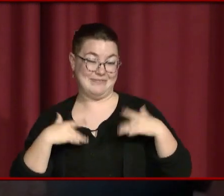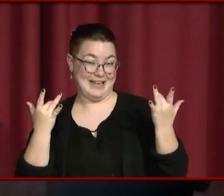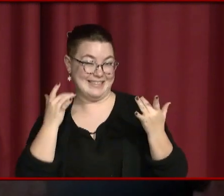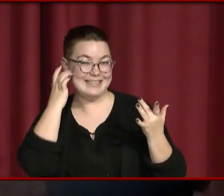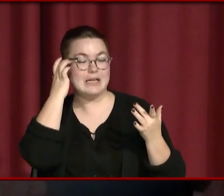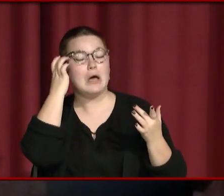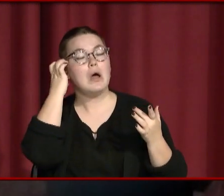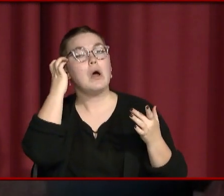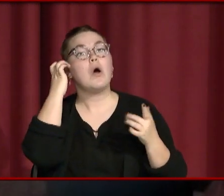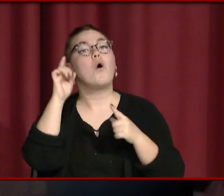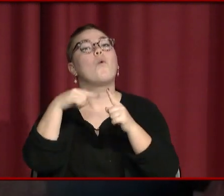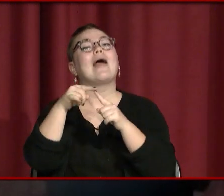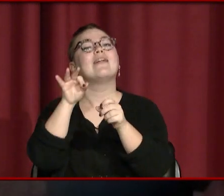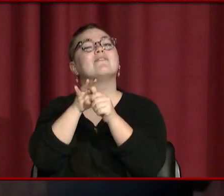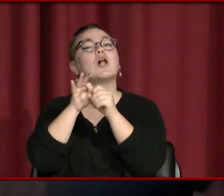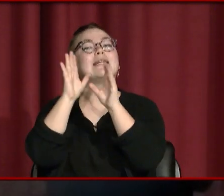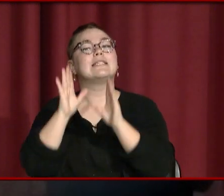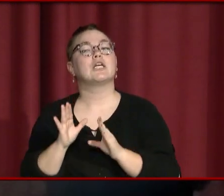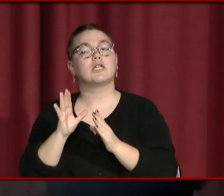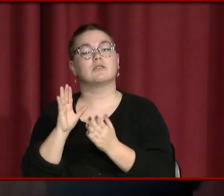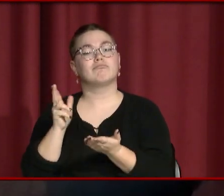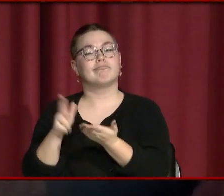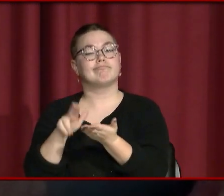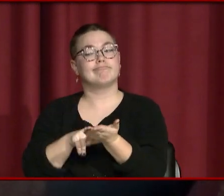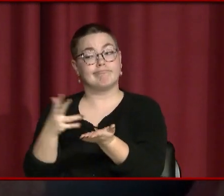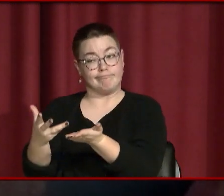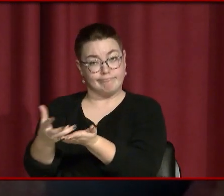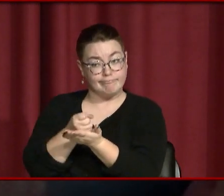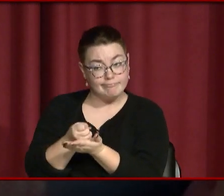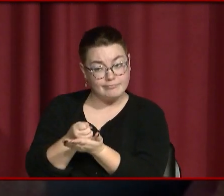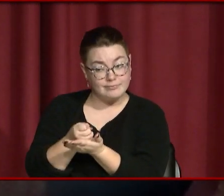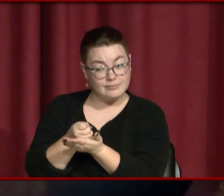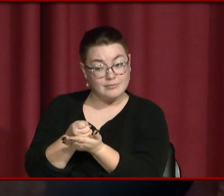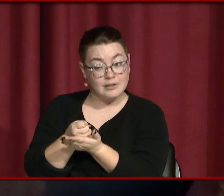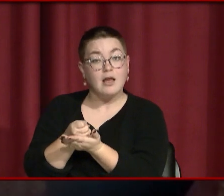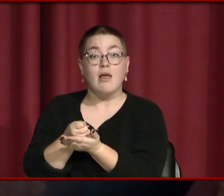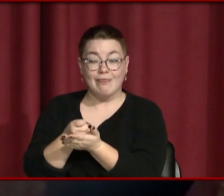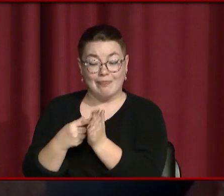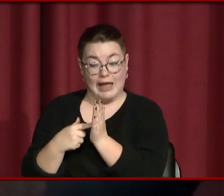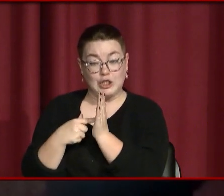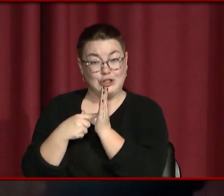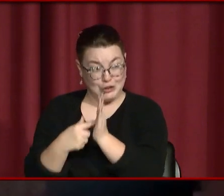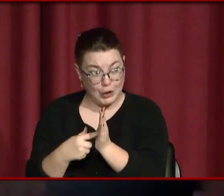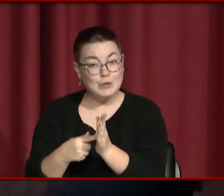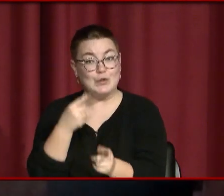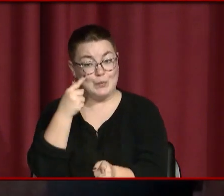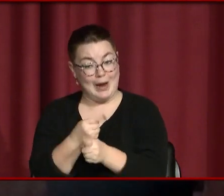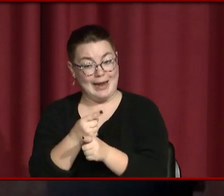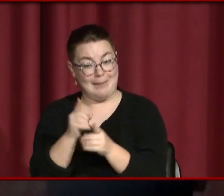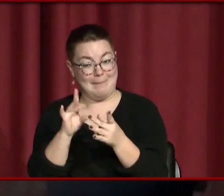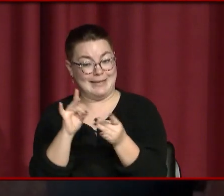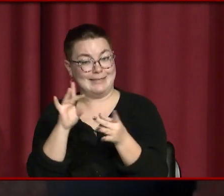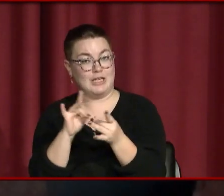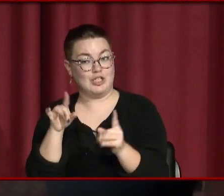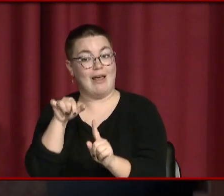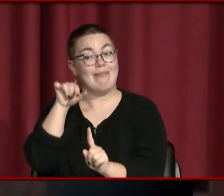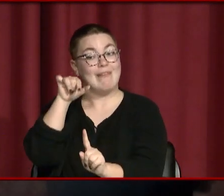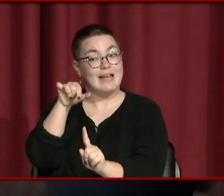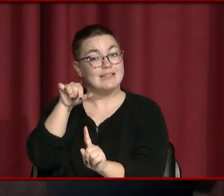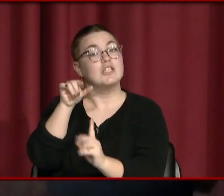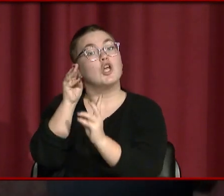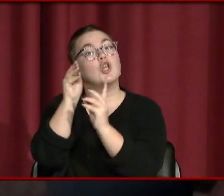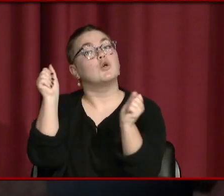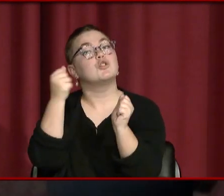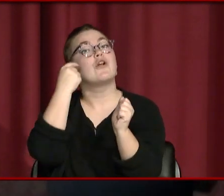volunteers collect signatures, that sends the exact right message that this is really a solution for